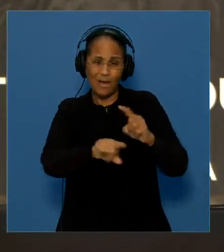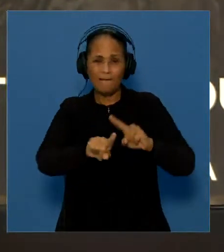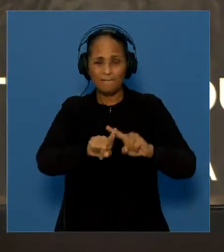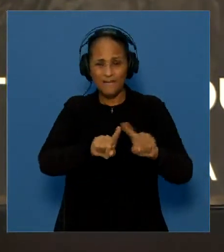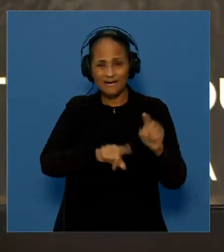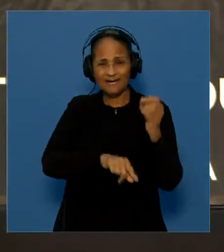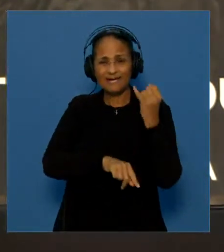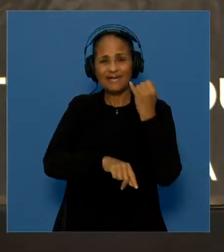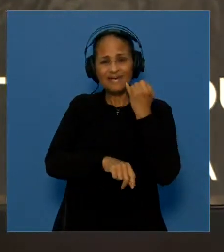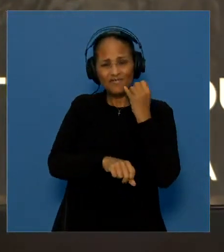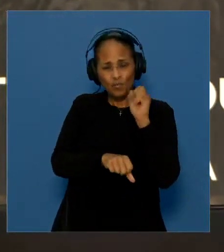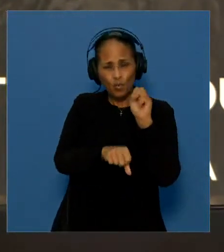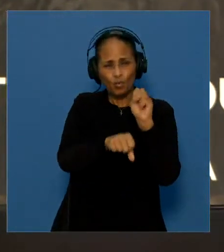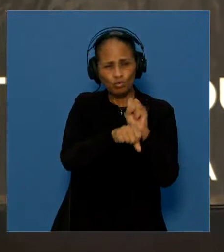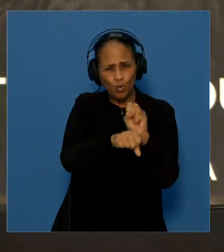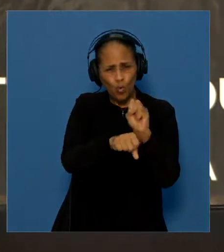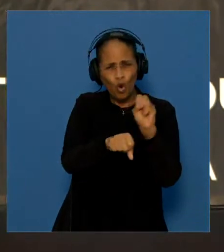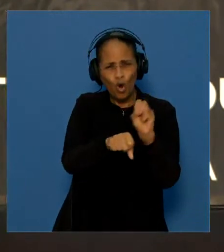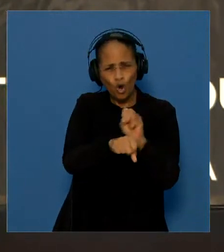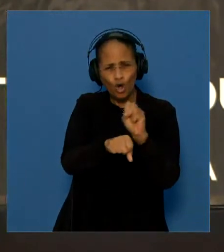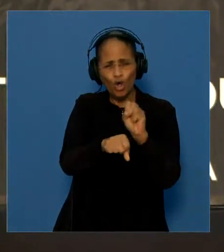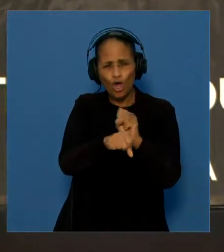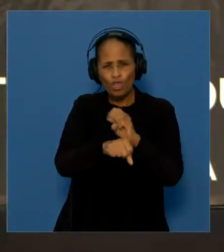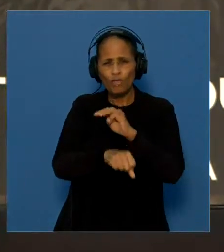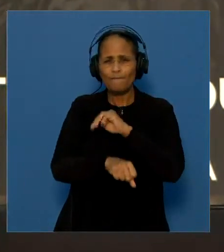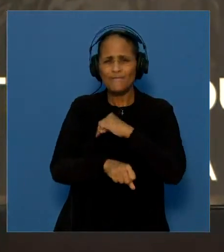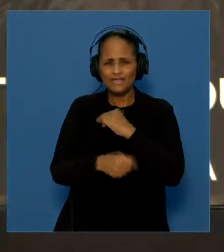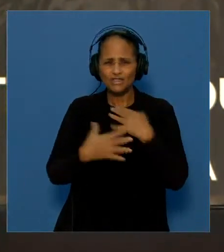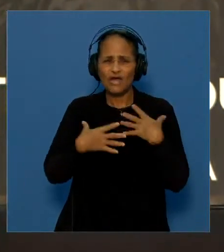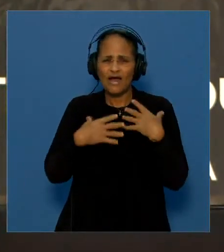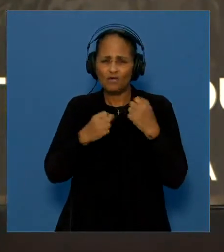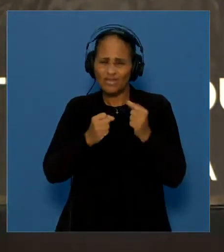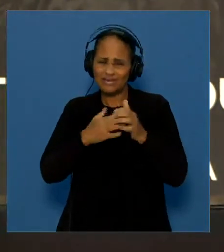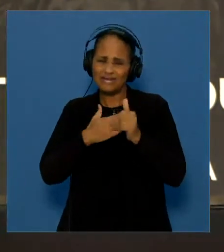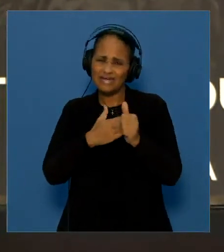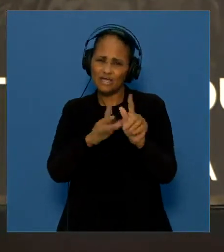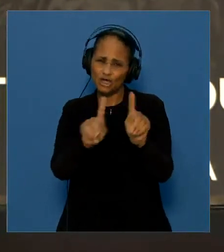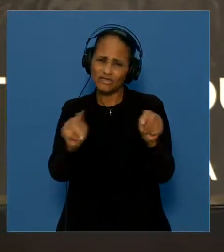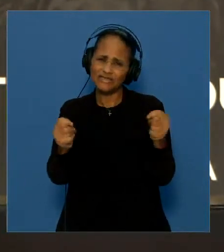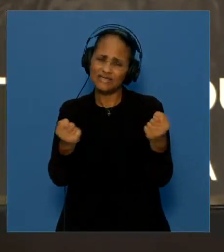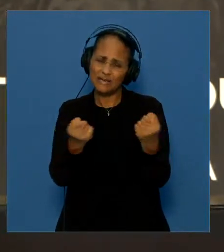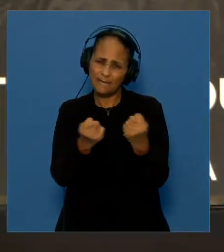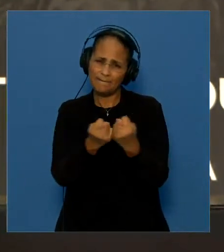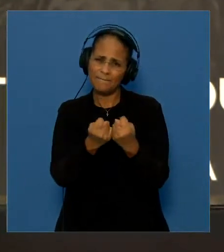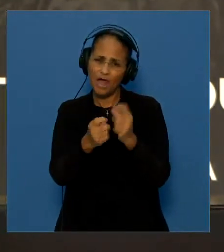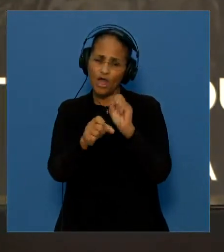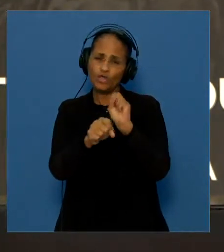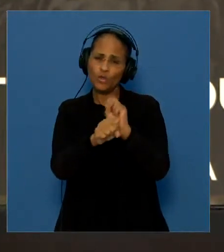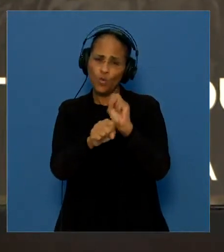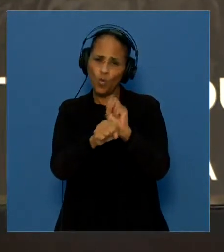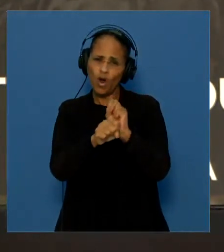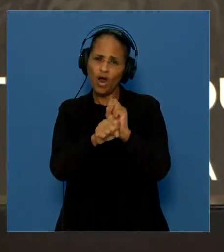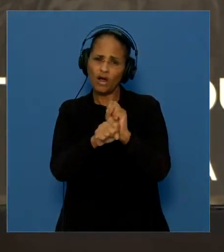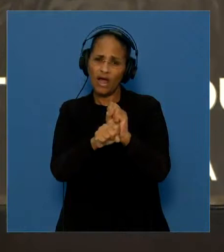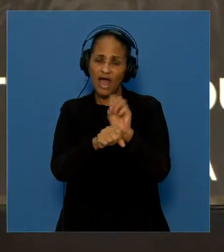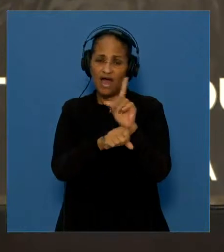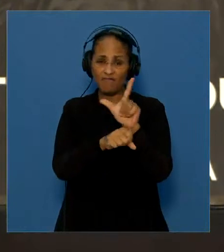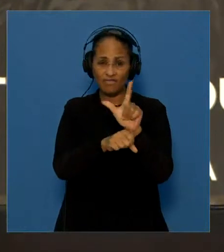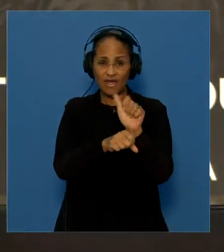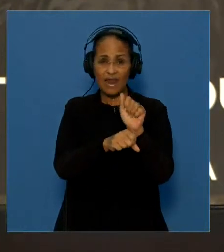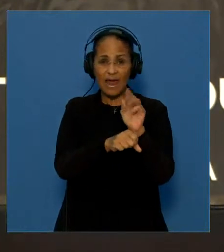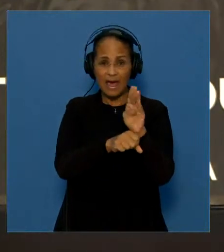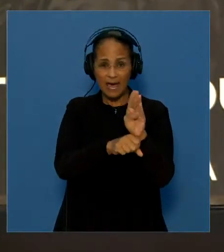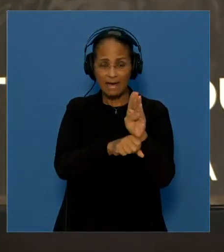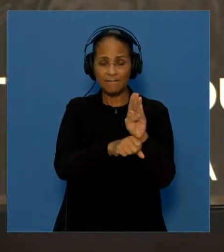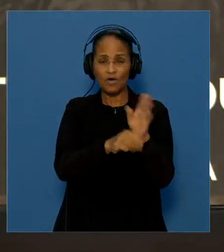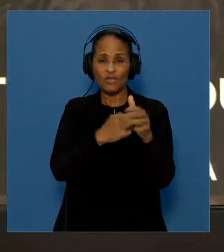the work of which the Minister of Health has done in leading her team with the Ministry of Health, the work of which our lab has been able to do